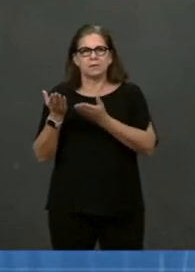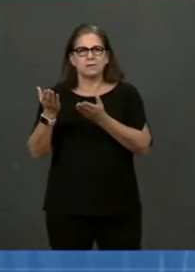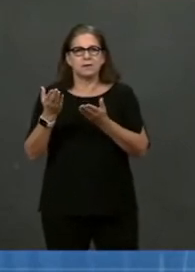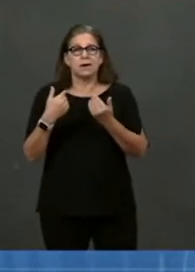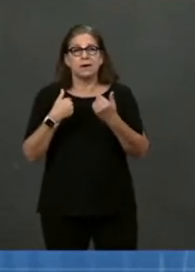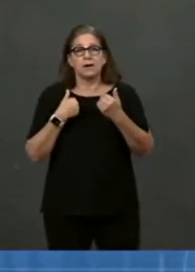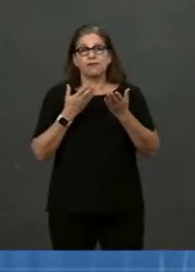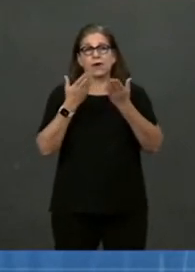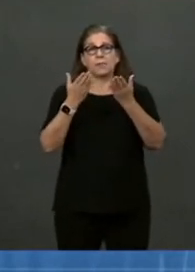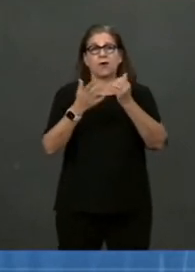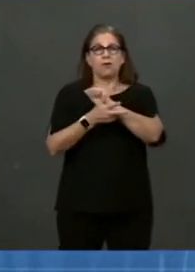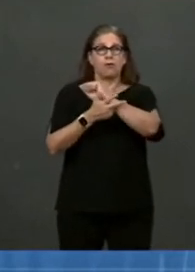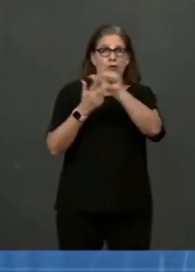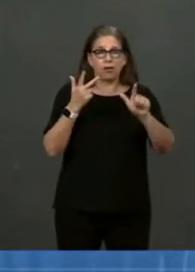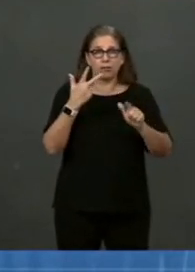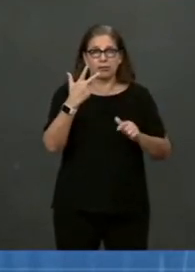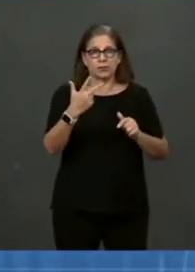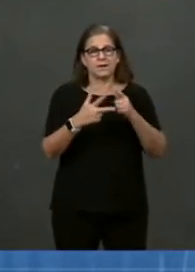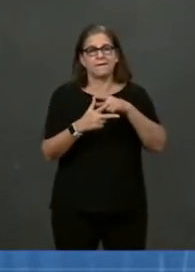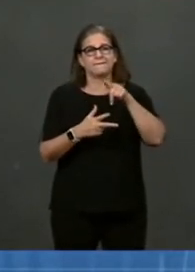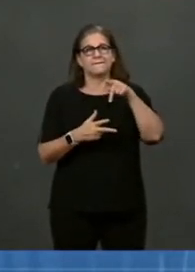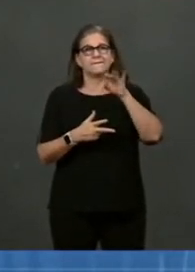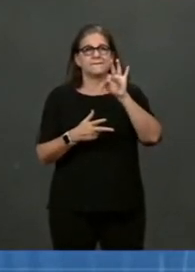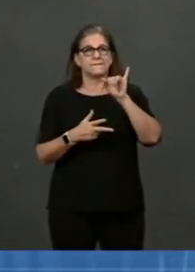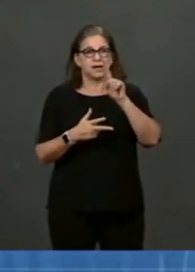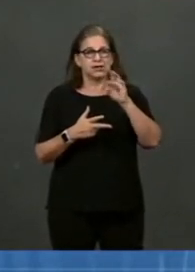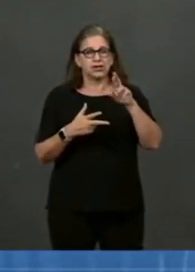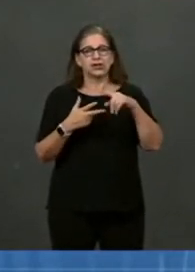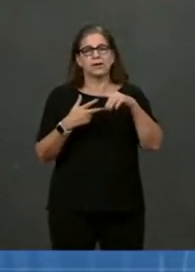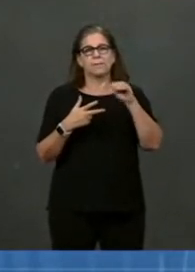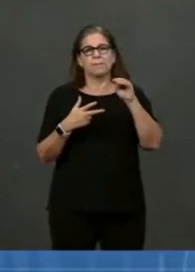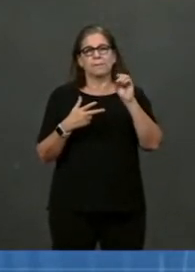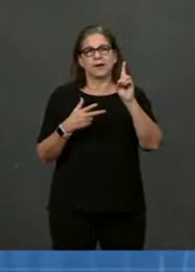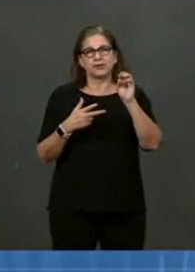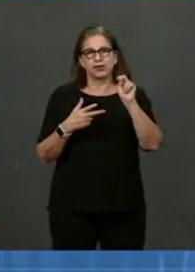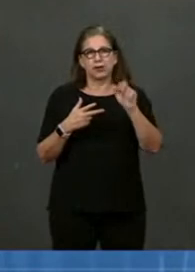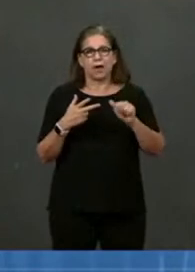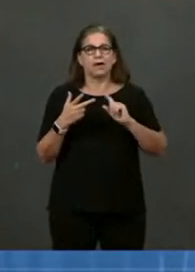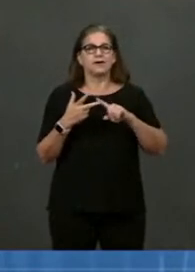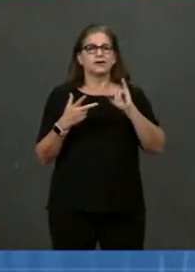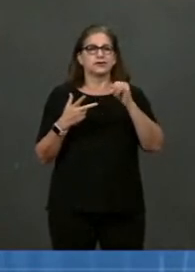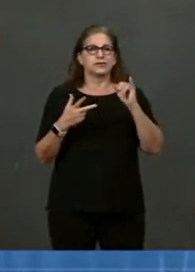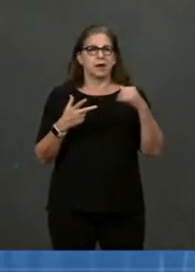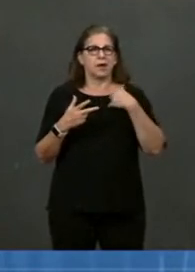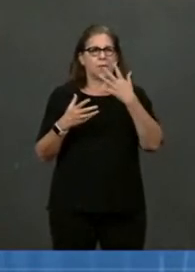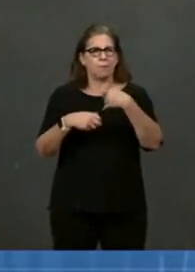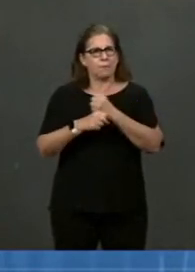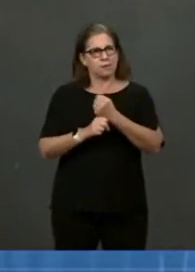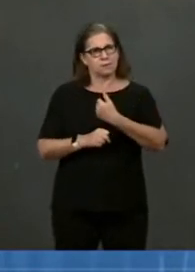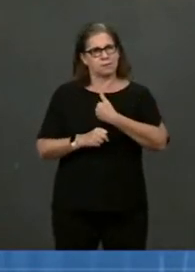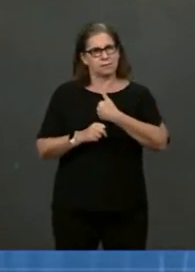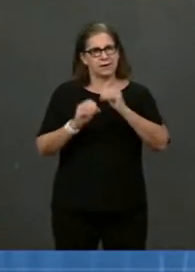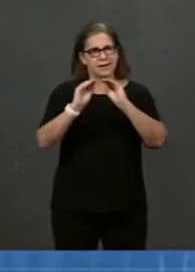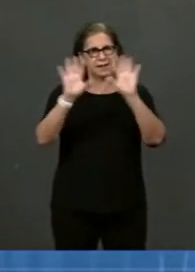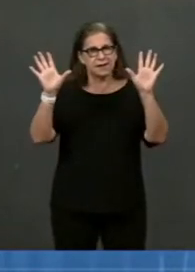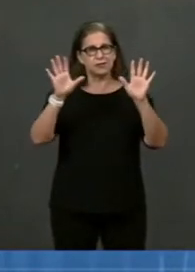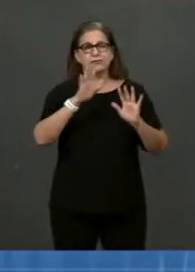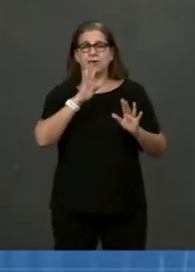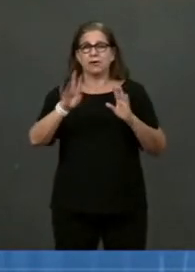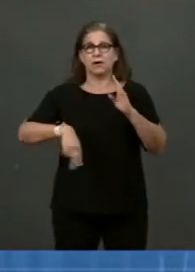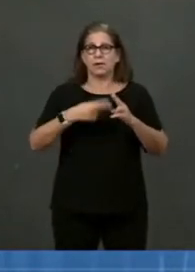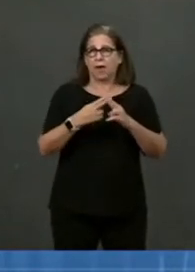COVID-19 vaccines. I want to state clearly our current recommendations for COVID-19 booster doses. For those